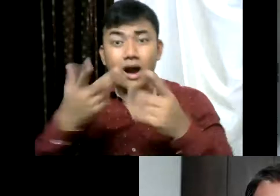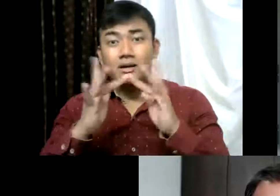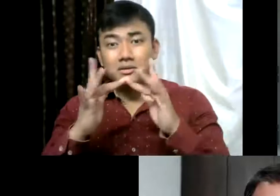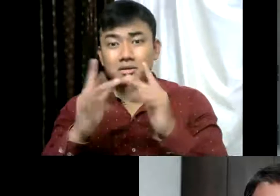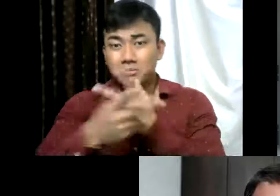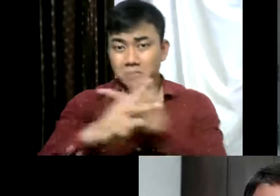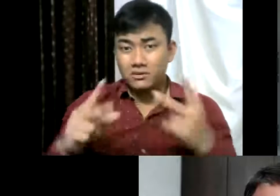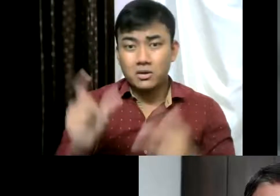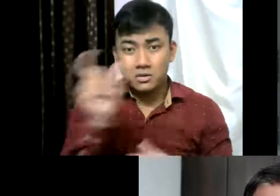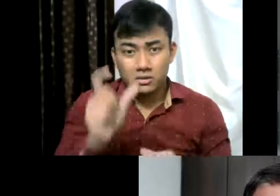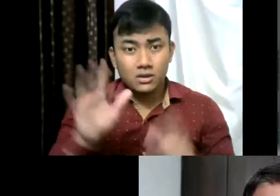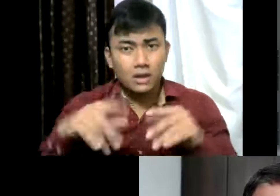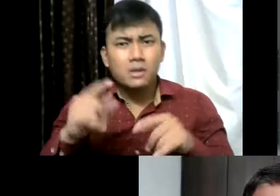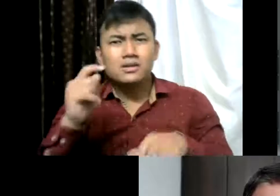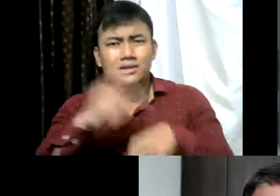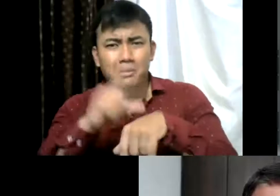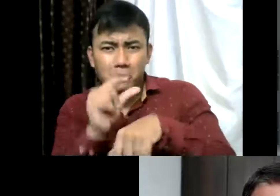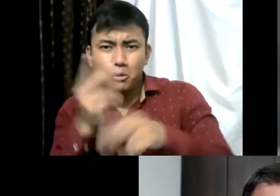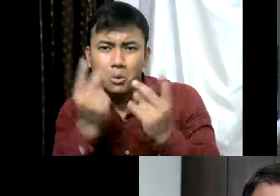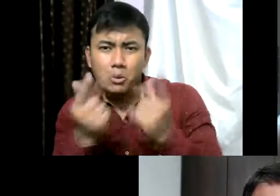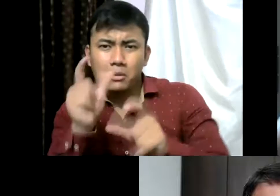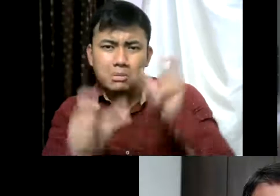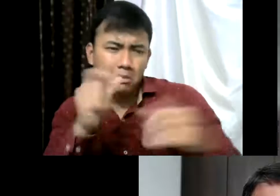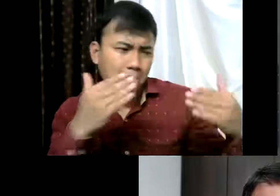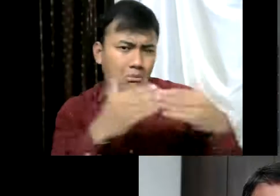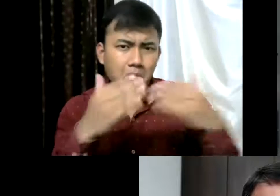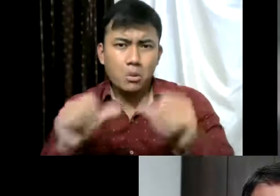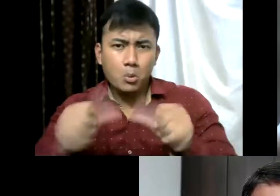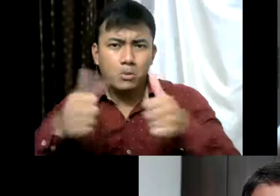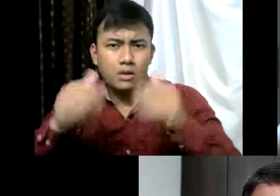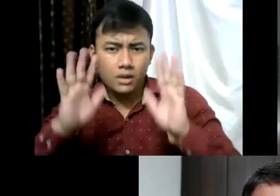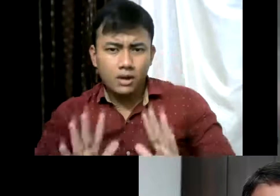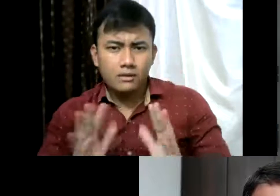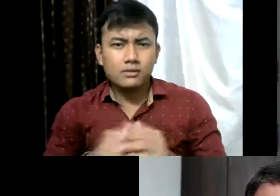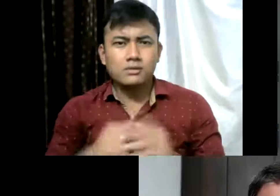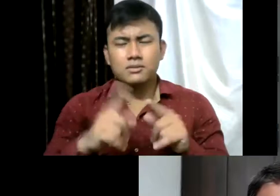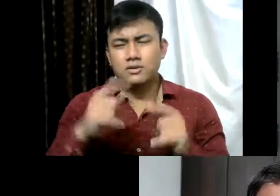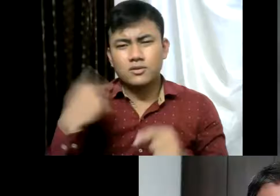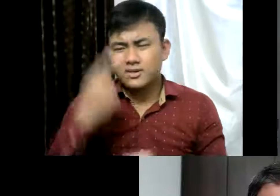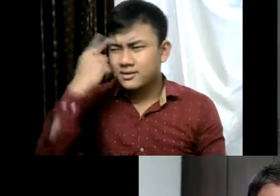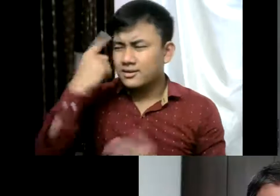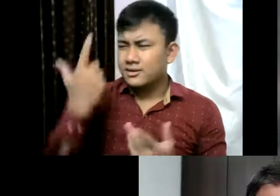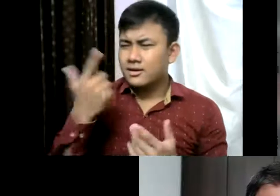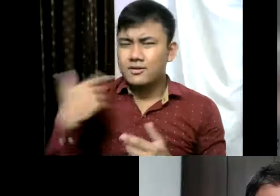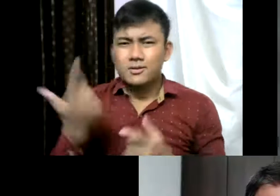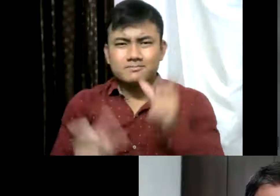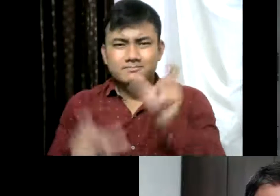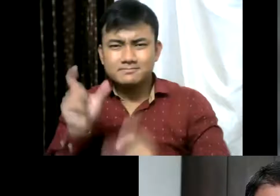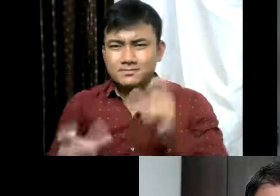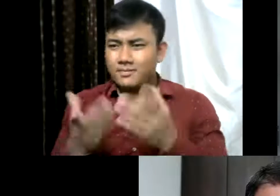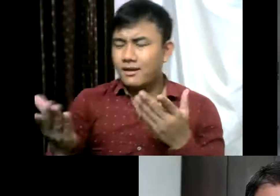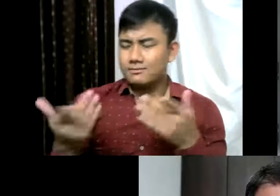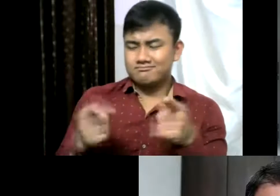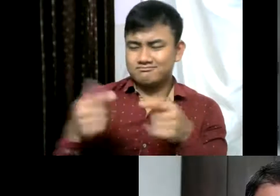like in such a short span of time, how are we rethinking romance? How are we rethinking desire and intimacy in the current